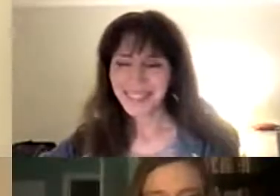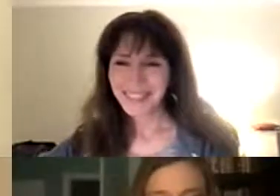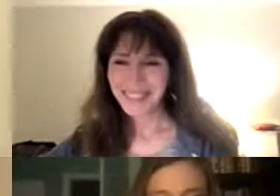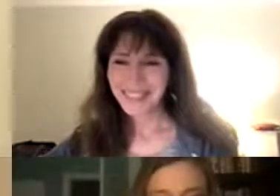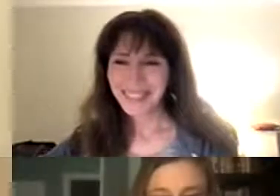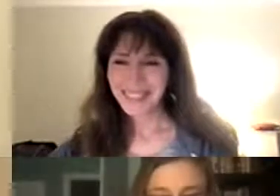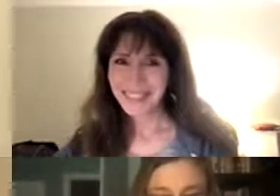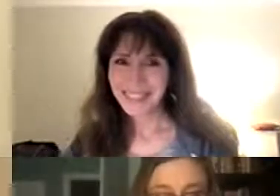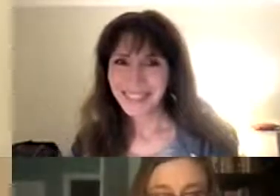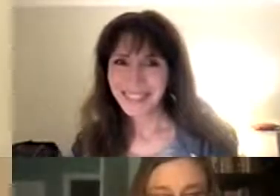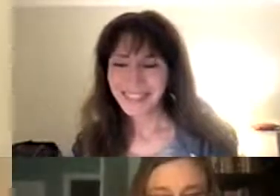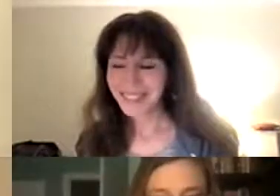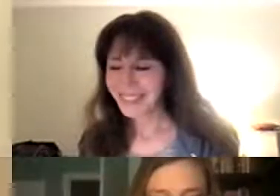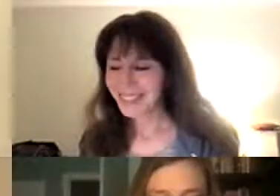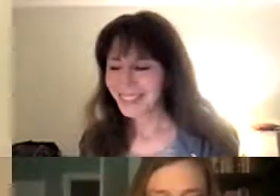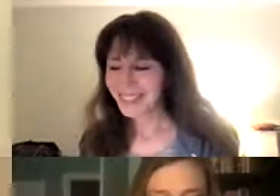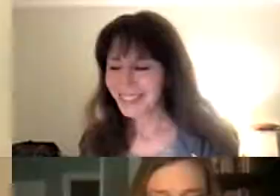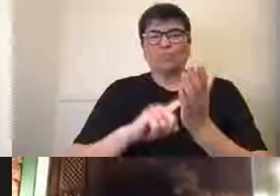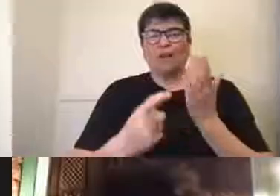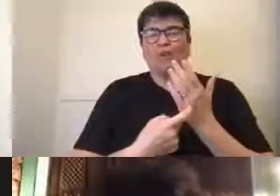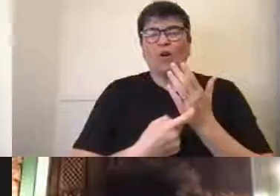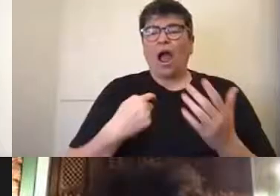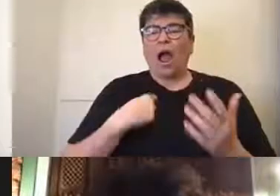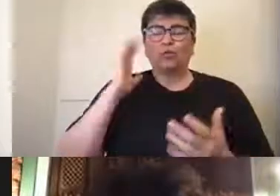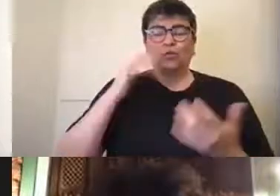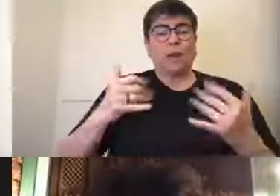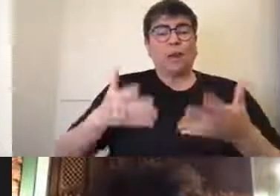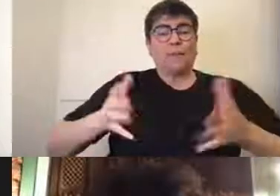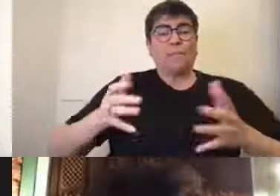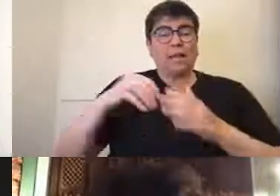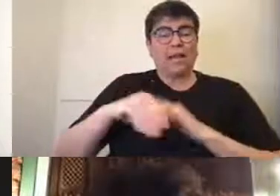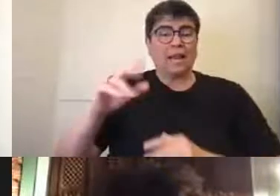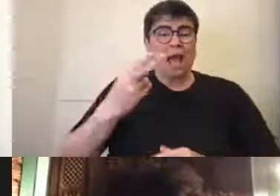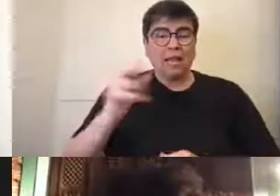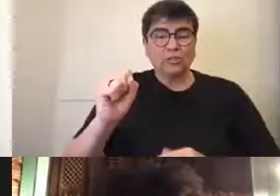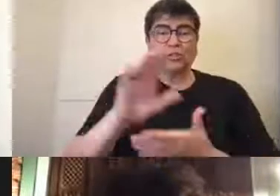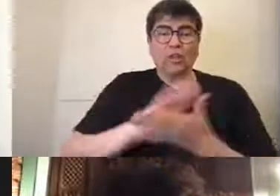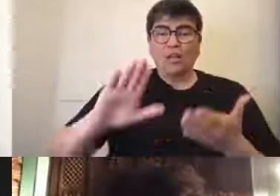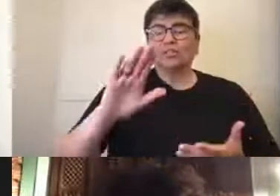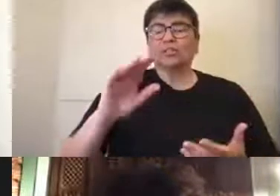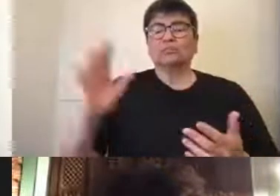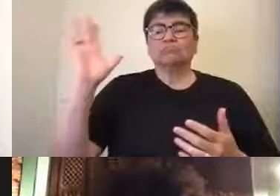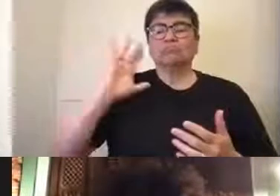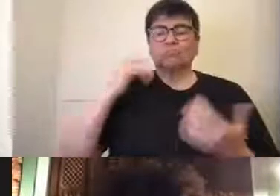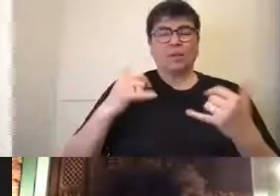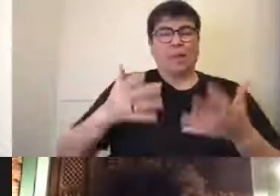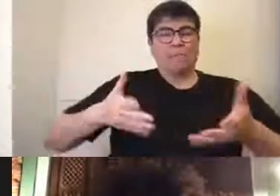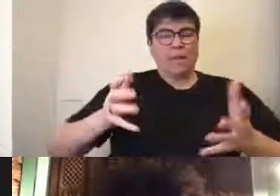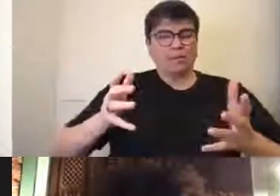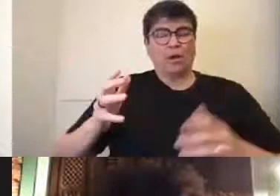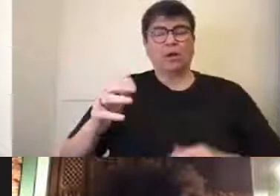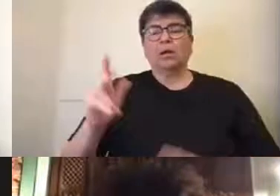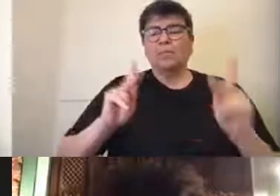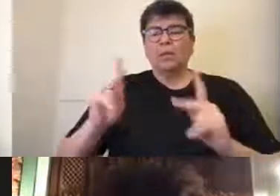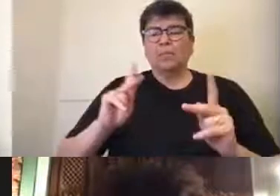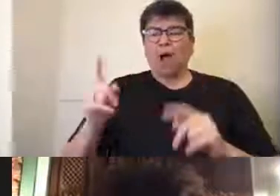about to make another sports metaphor. I used to play a lot of basketball in high school and college, and back when I used to play a lot of basketball, people